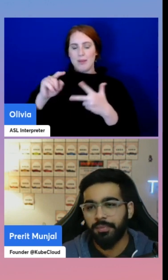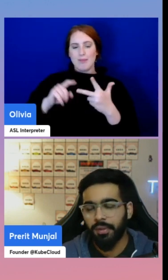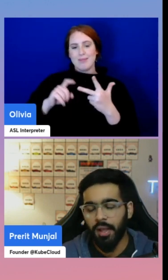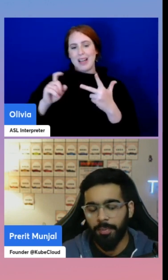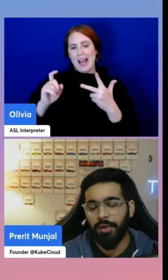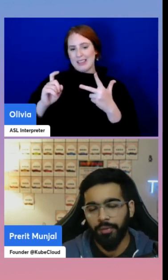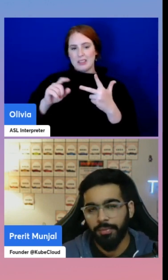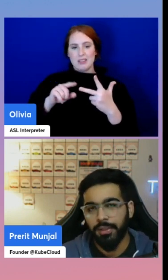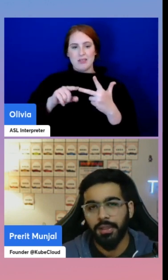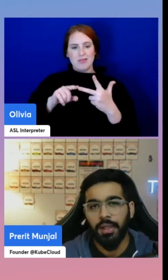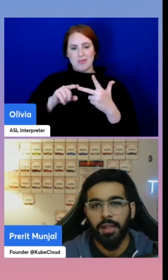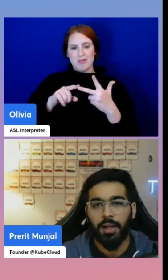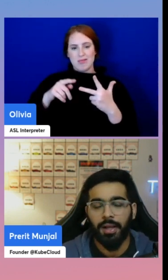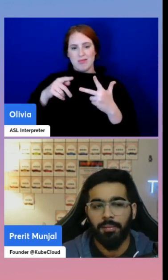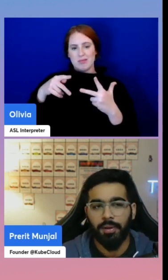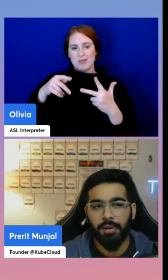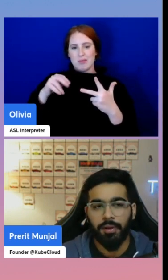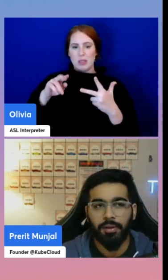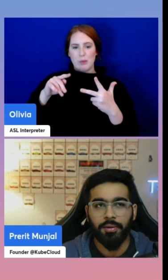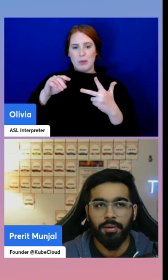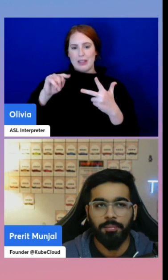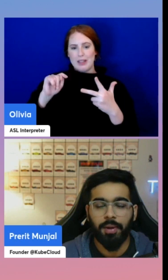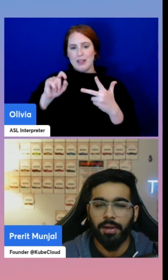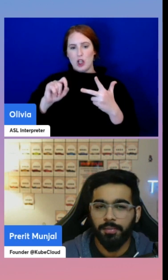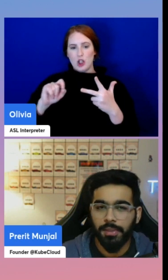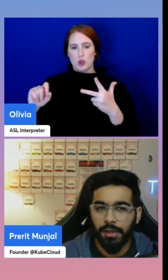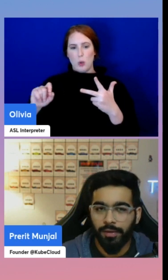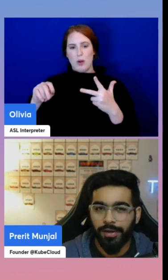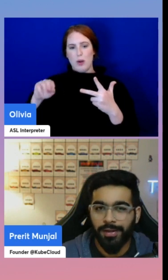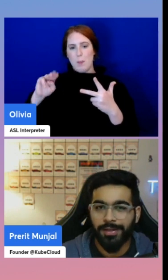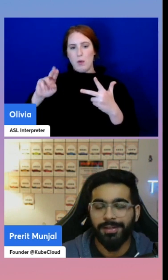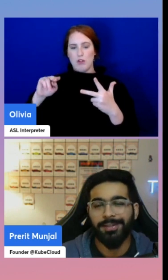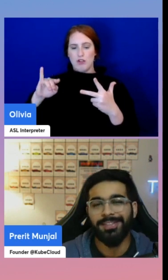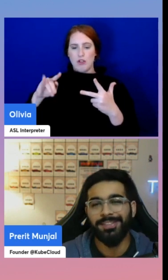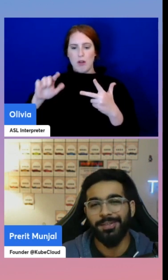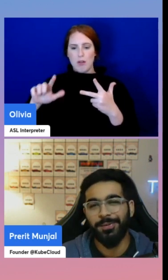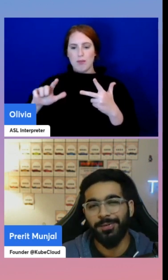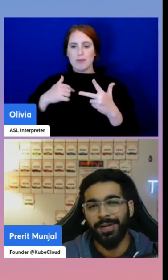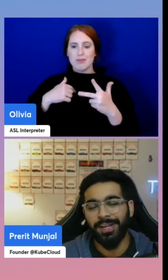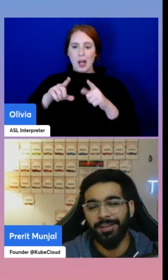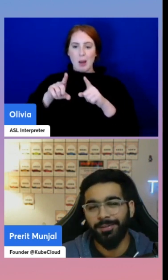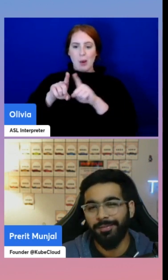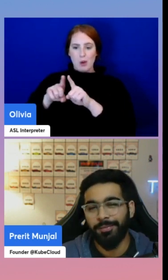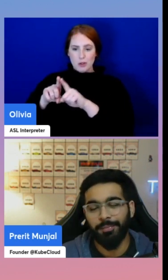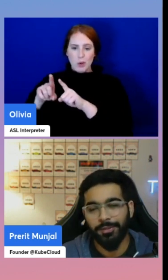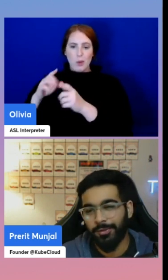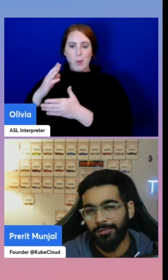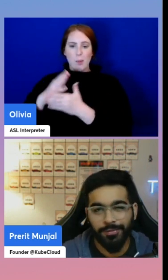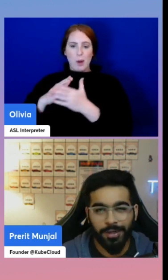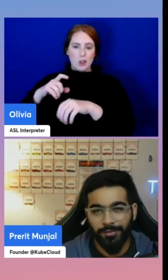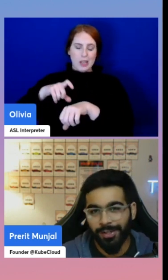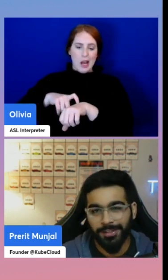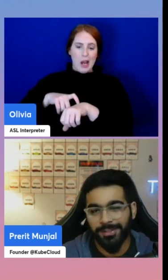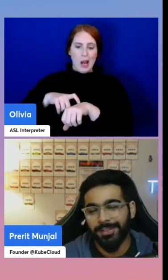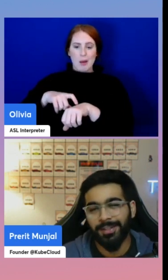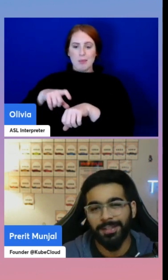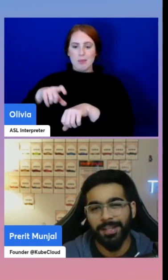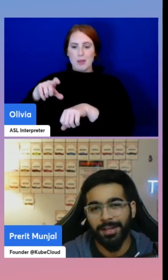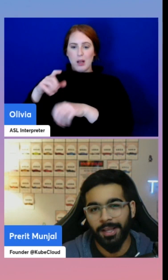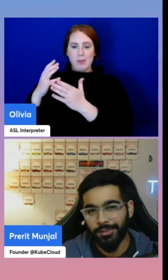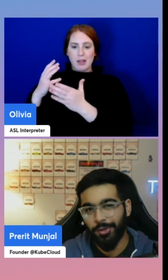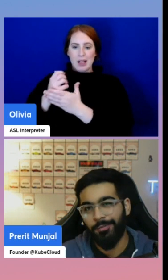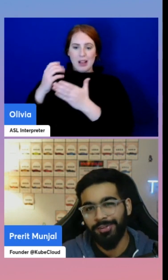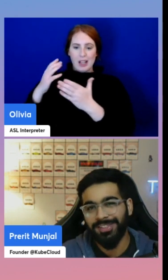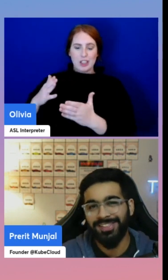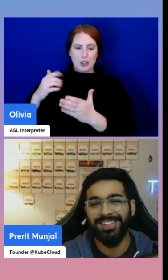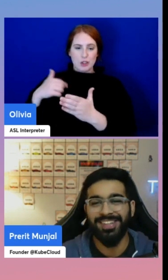Prerit_Munjal. Apart from this, I'm a part-time certificate collector, so I have bunch of certifications other